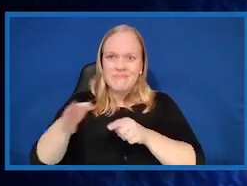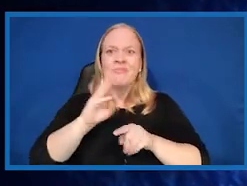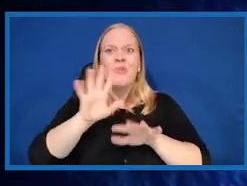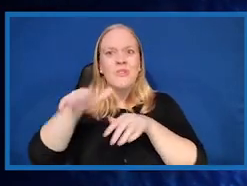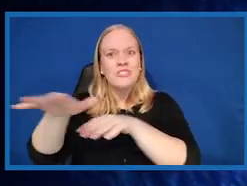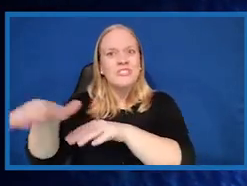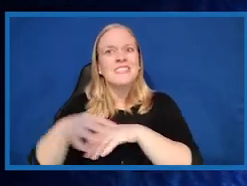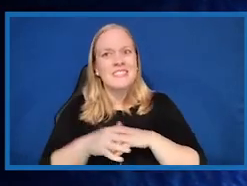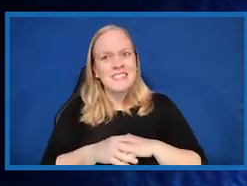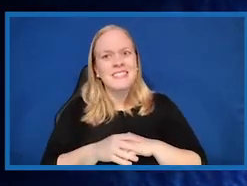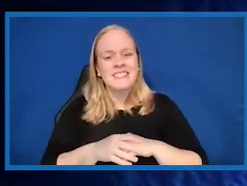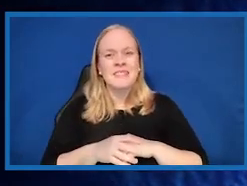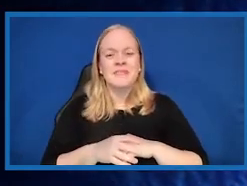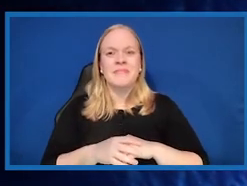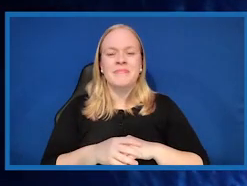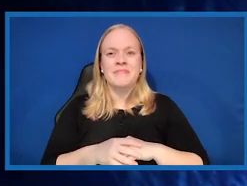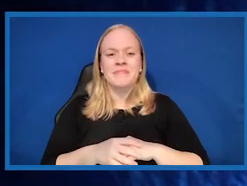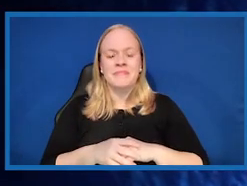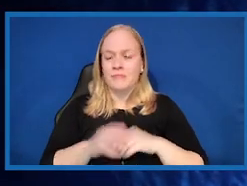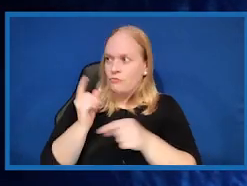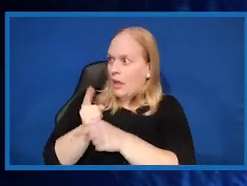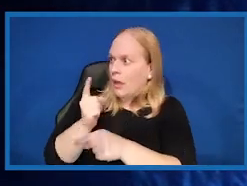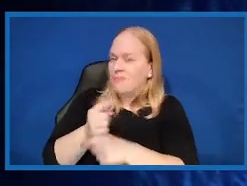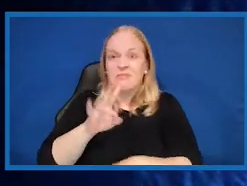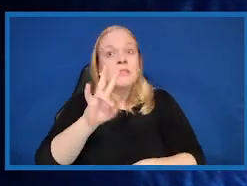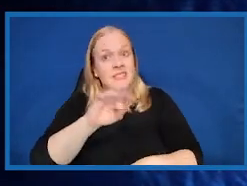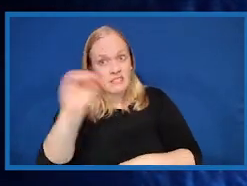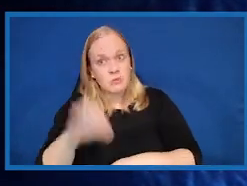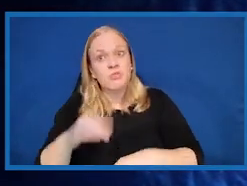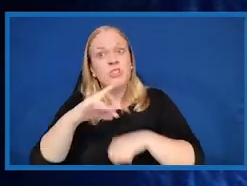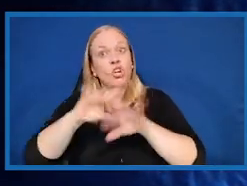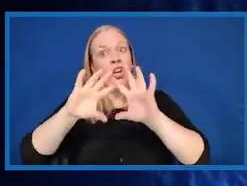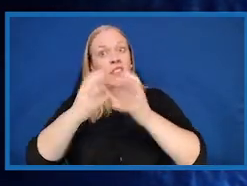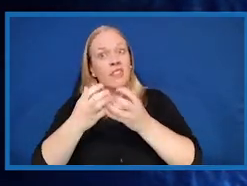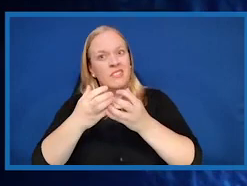having oceans, 70%.